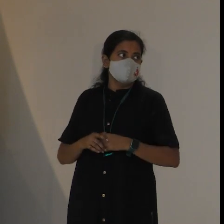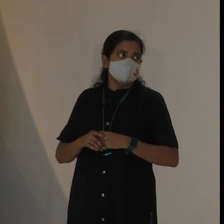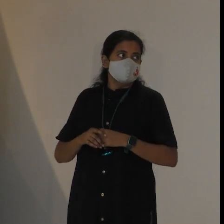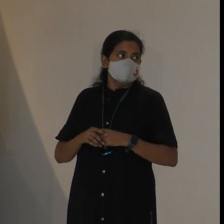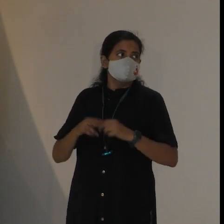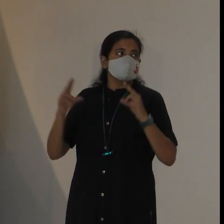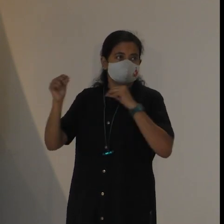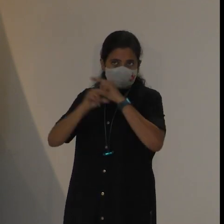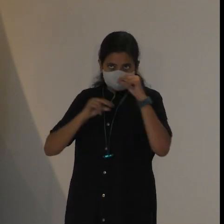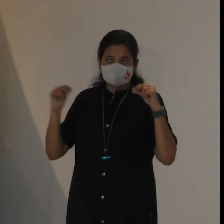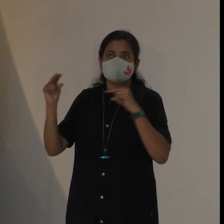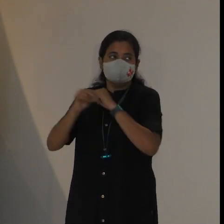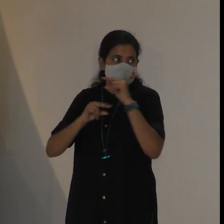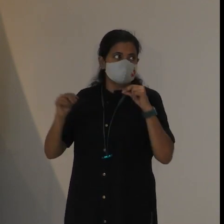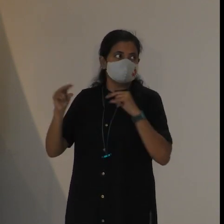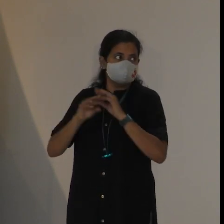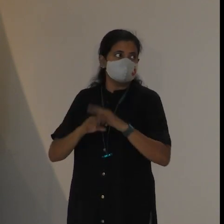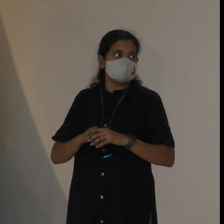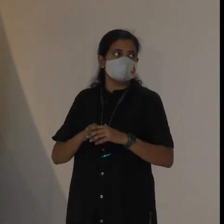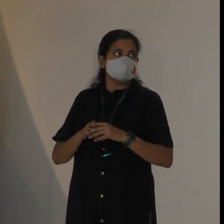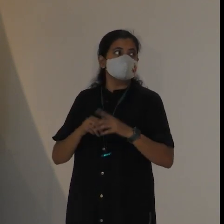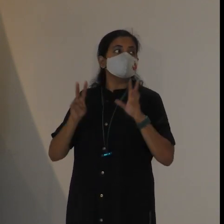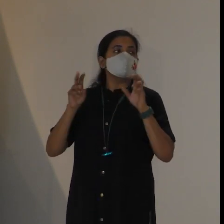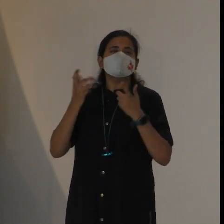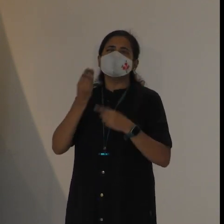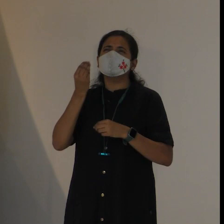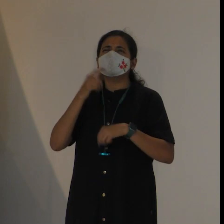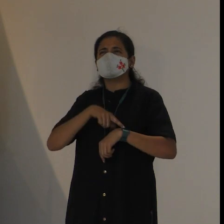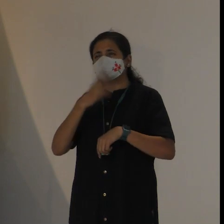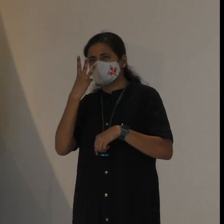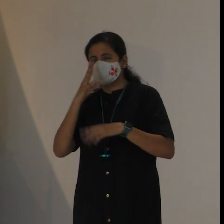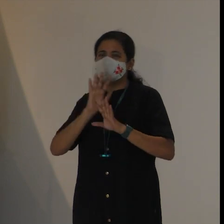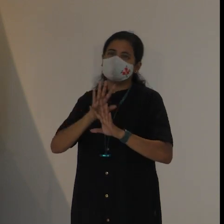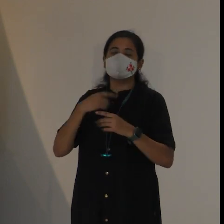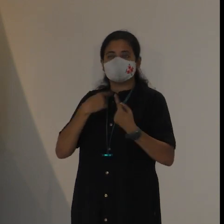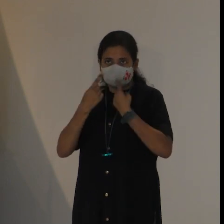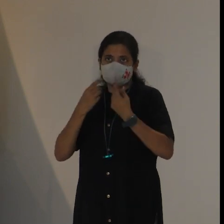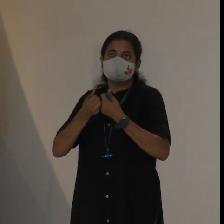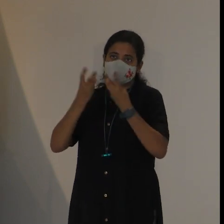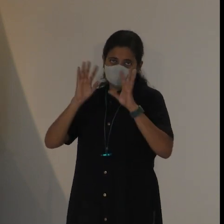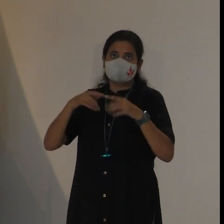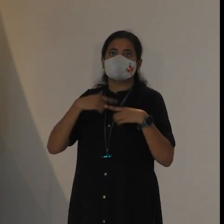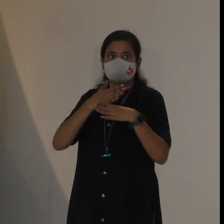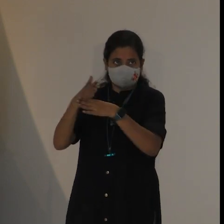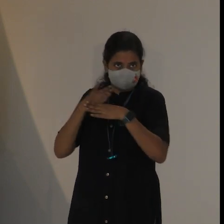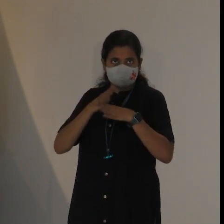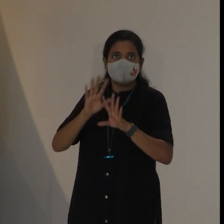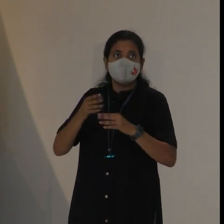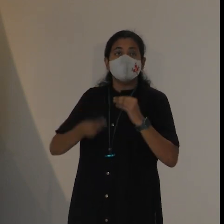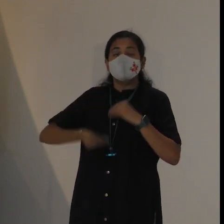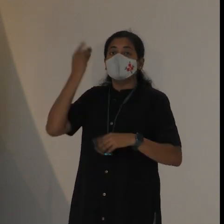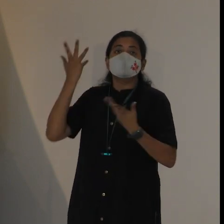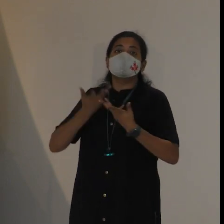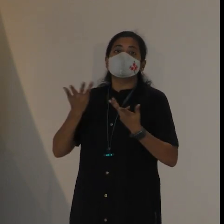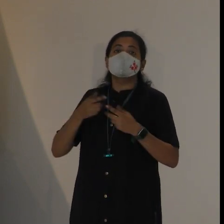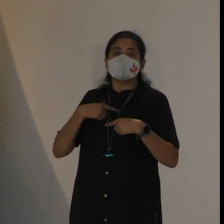speaking with each other about more than 3 times. We've learned a lot about each other, but more than that, we've